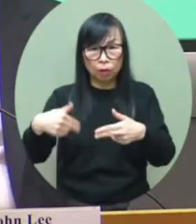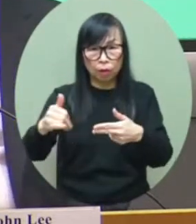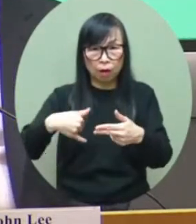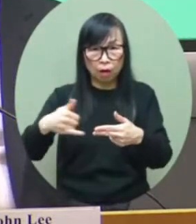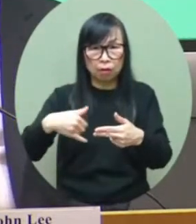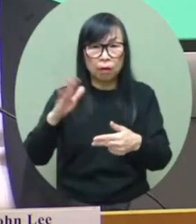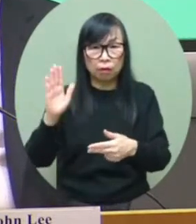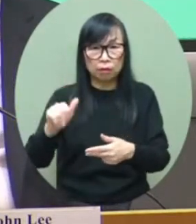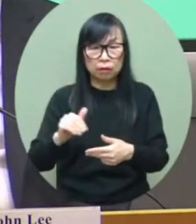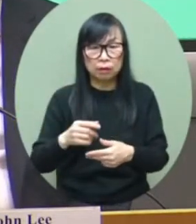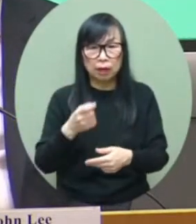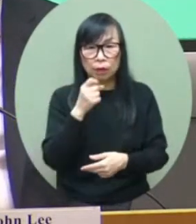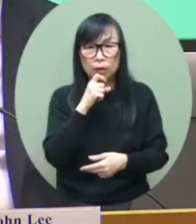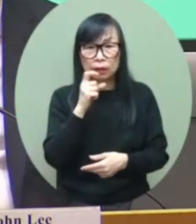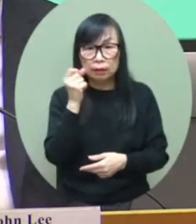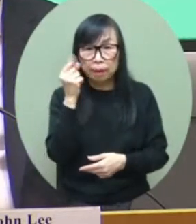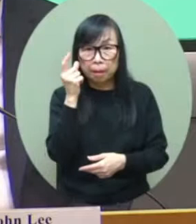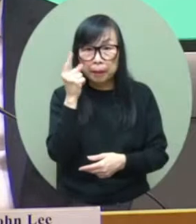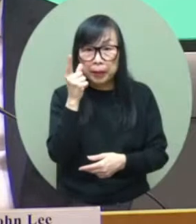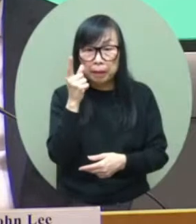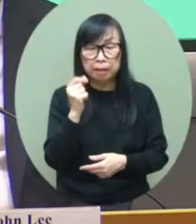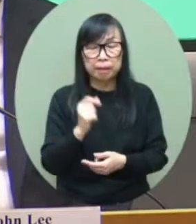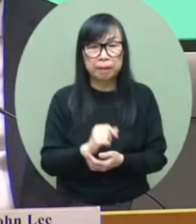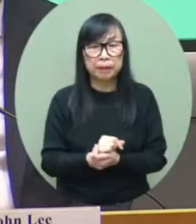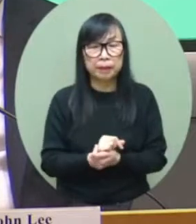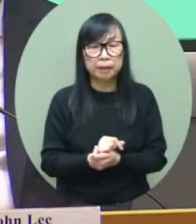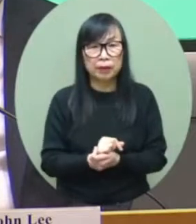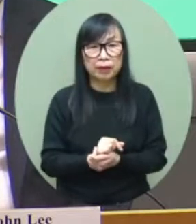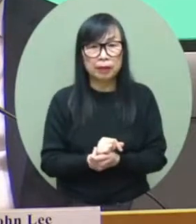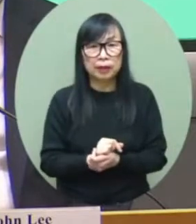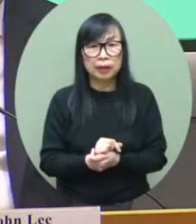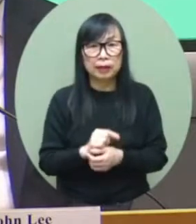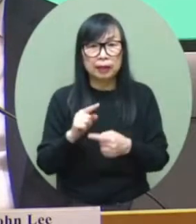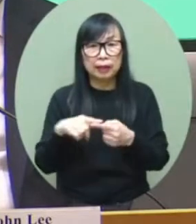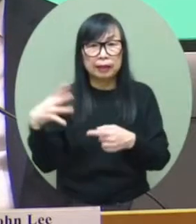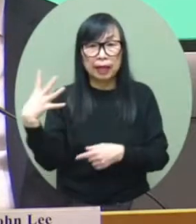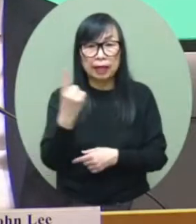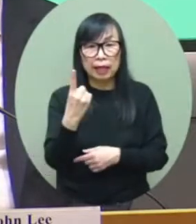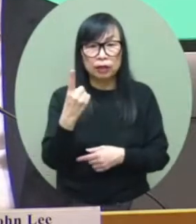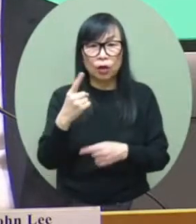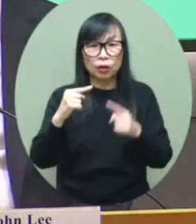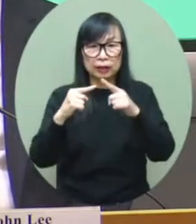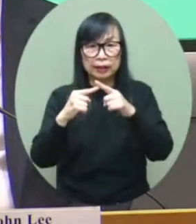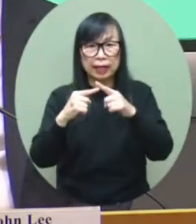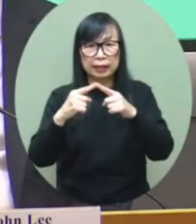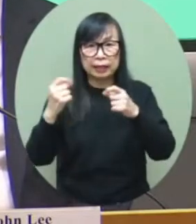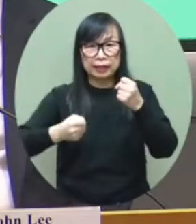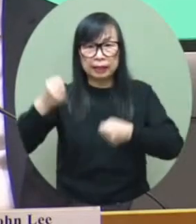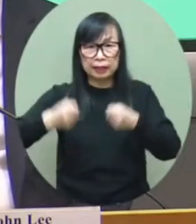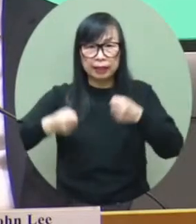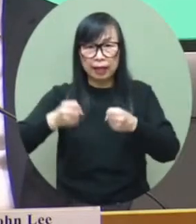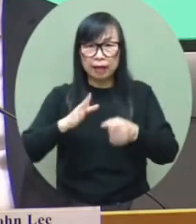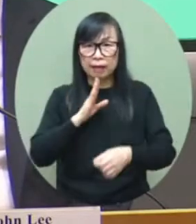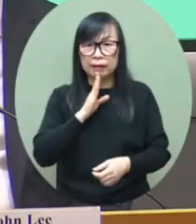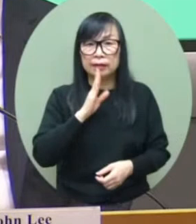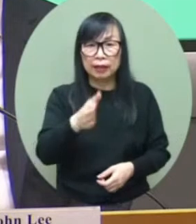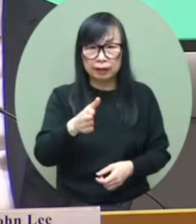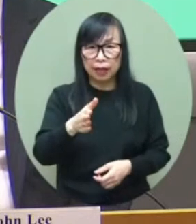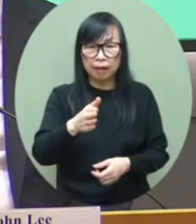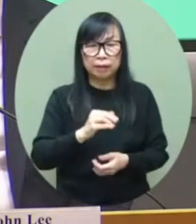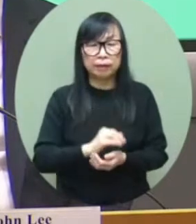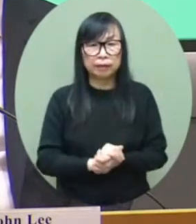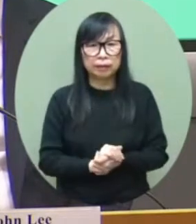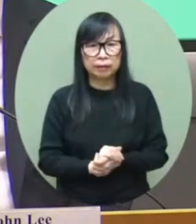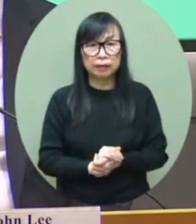in terms of cargo, customs clearance, and also travelers' clearance. And it is also a BCP with huge